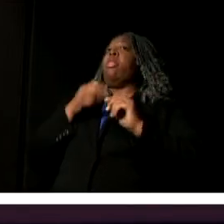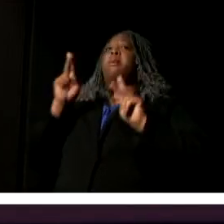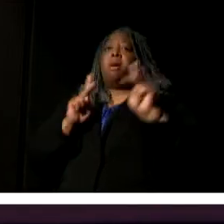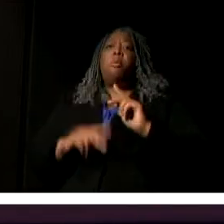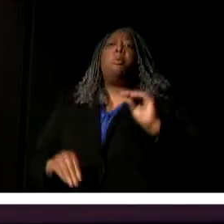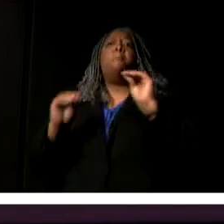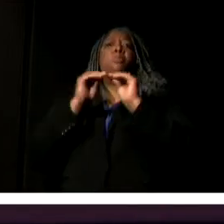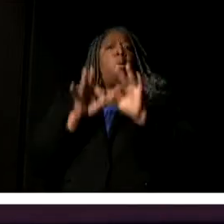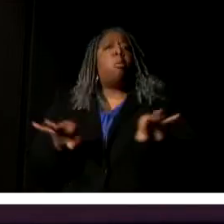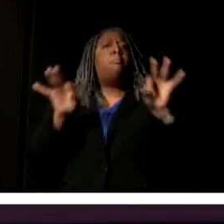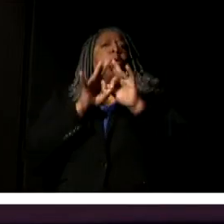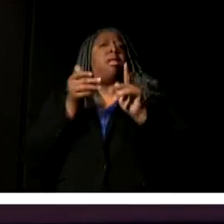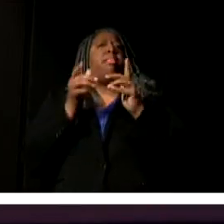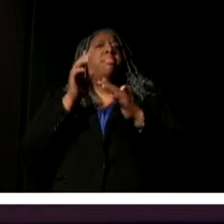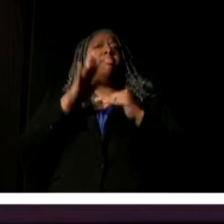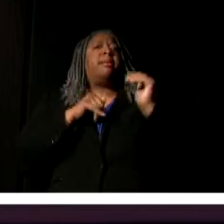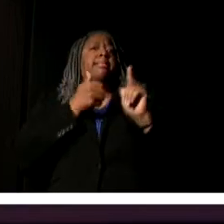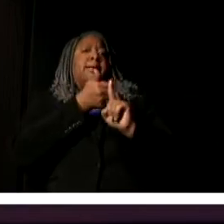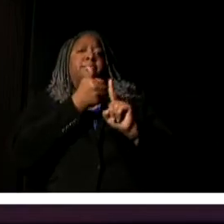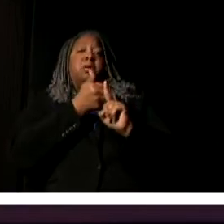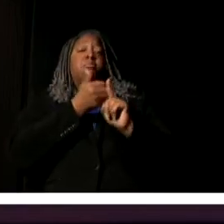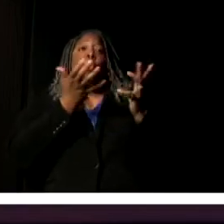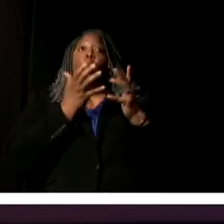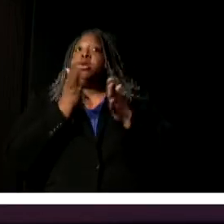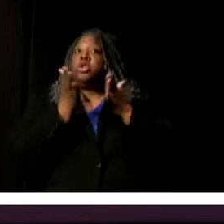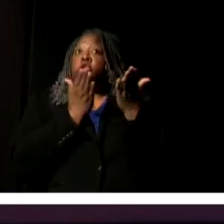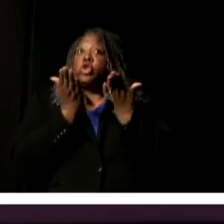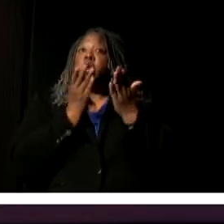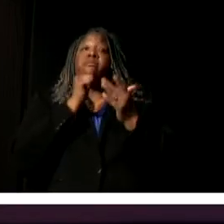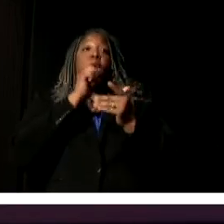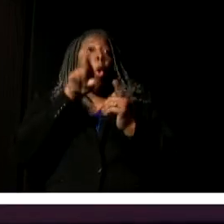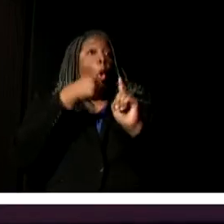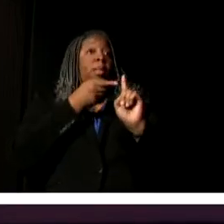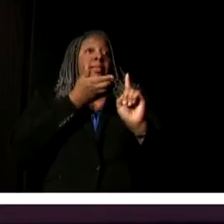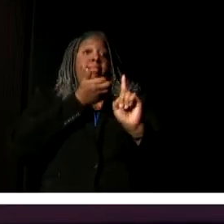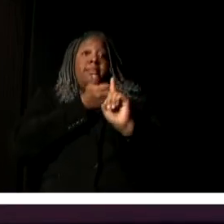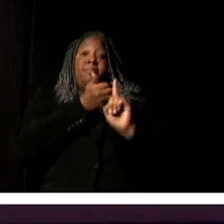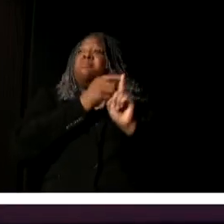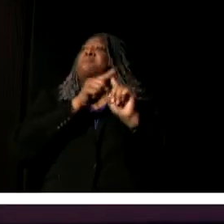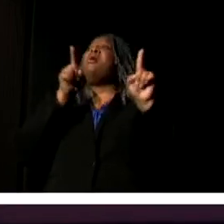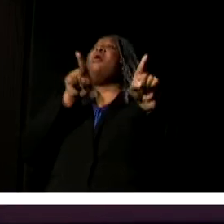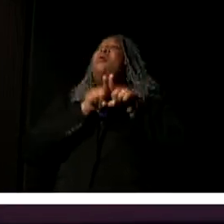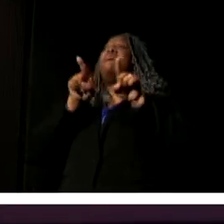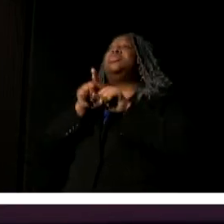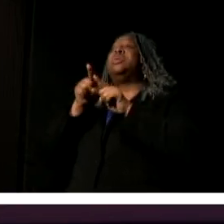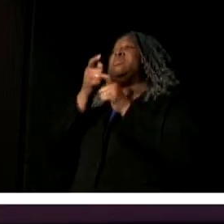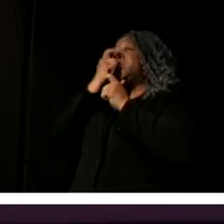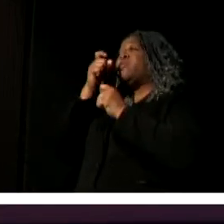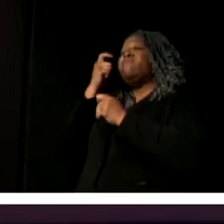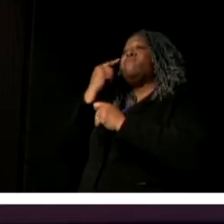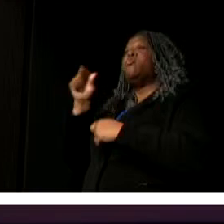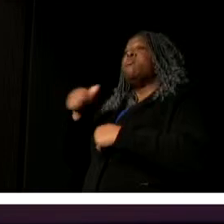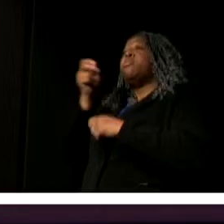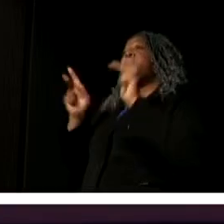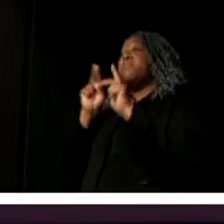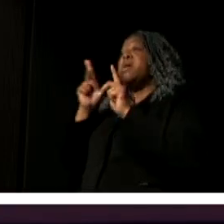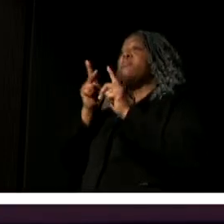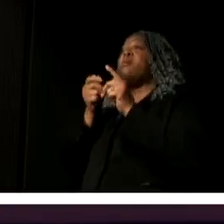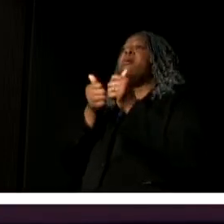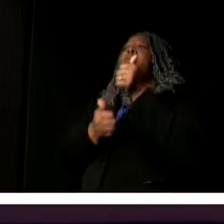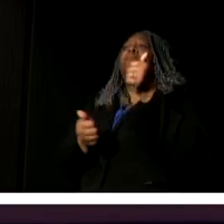than themselves, looking to serve not only their own interests, but also the interests of others beyond their wards